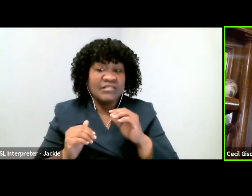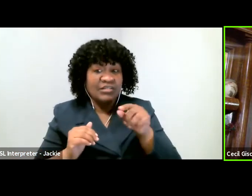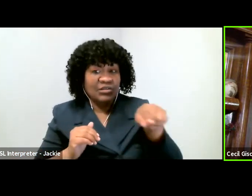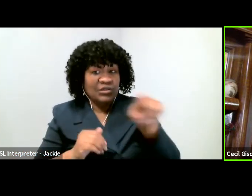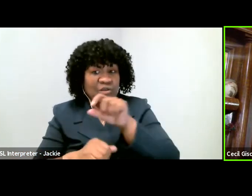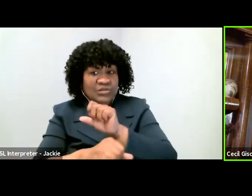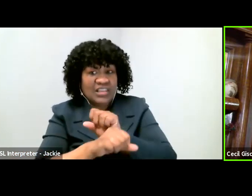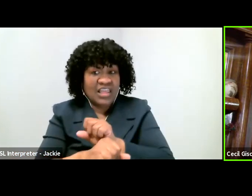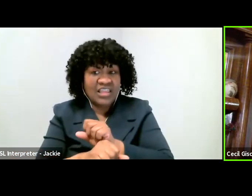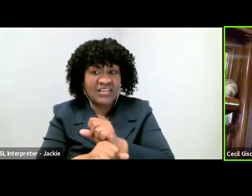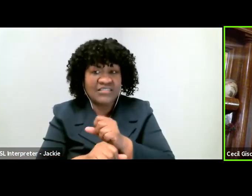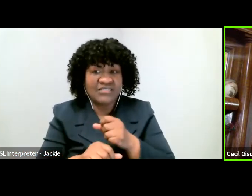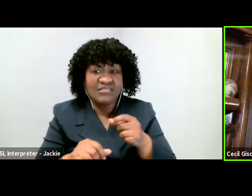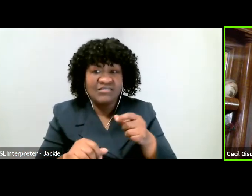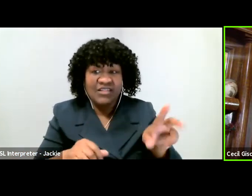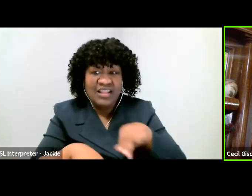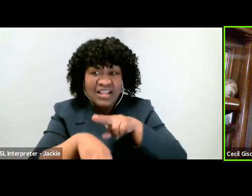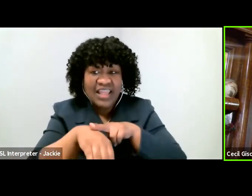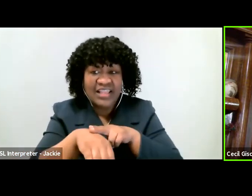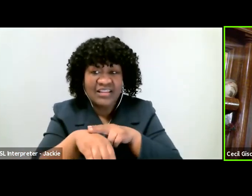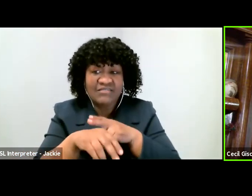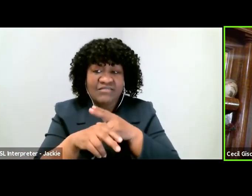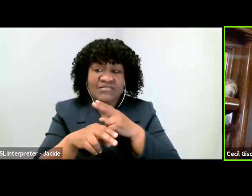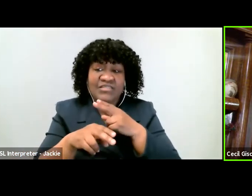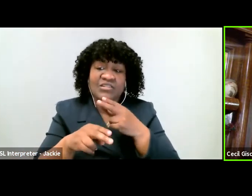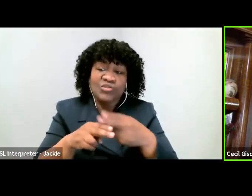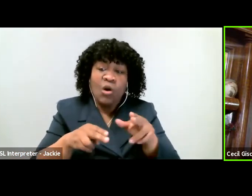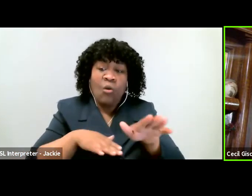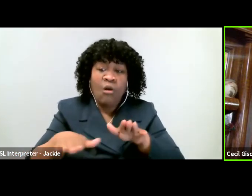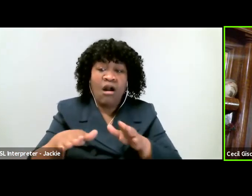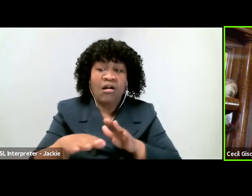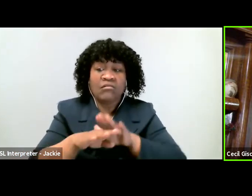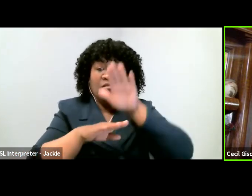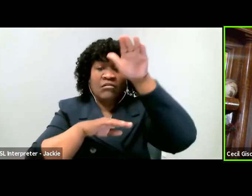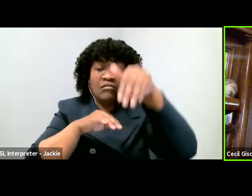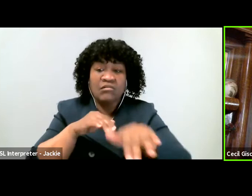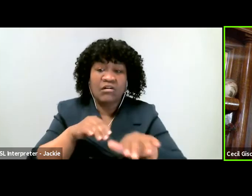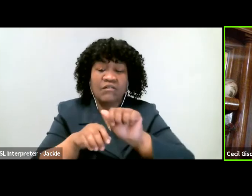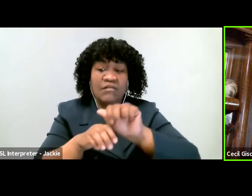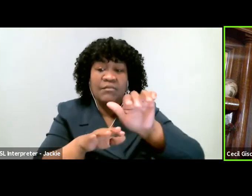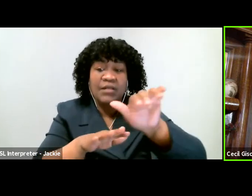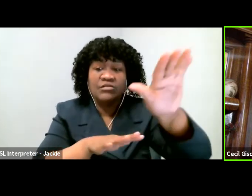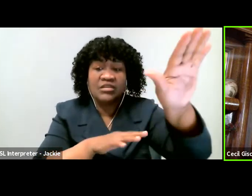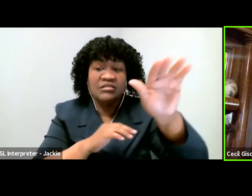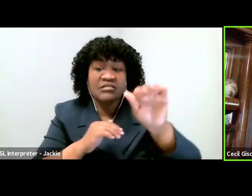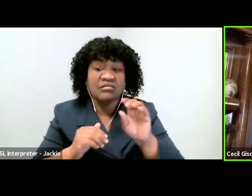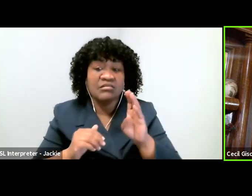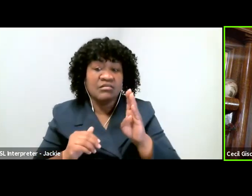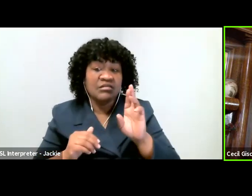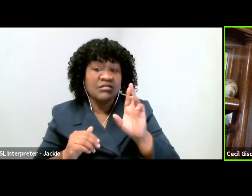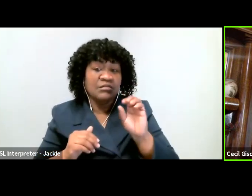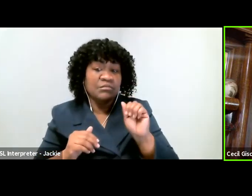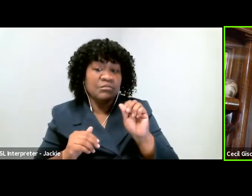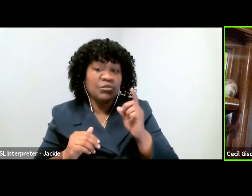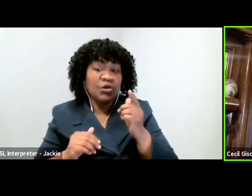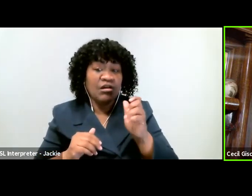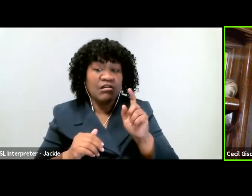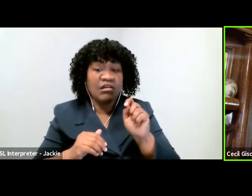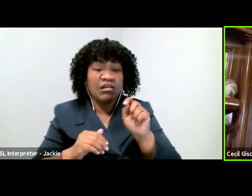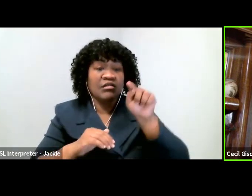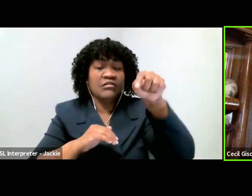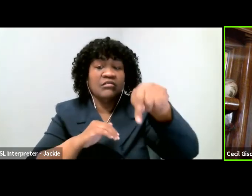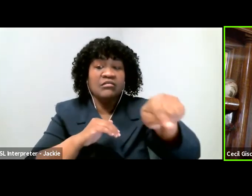we were native. It's a short walk over the mountains. Broadgate at the foot of the mountain, Stony Hill,